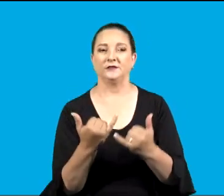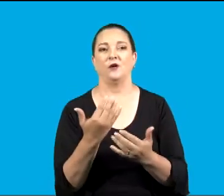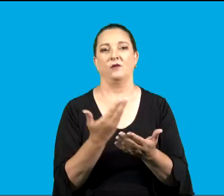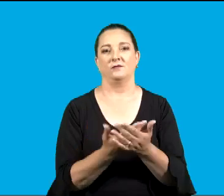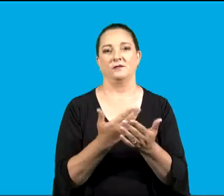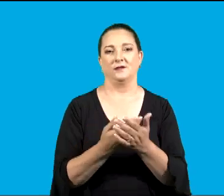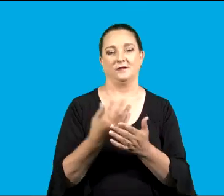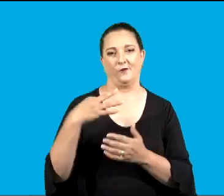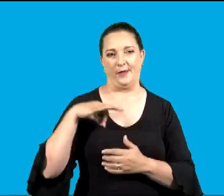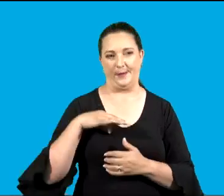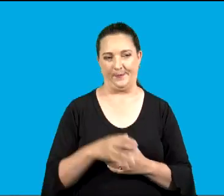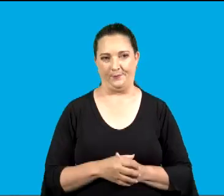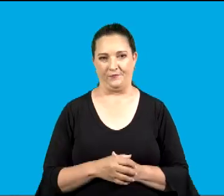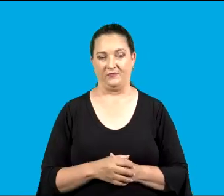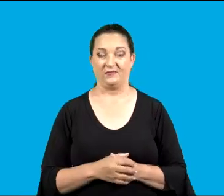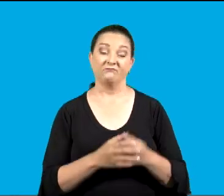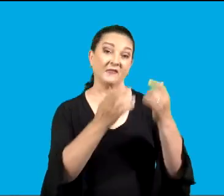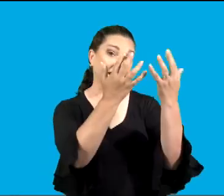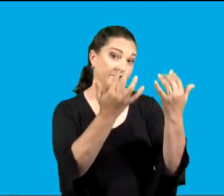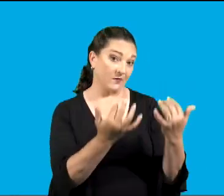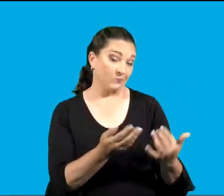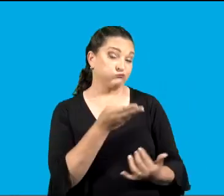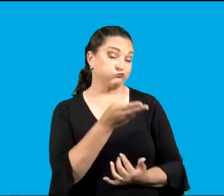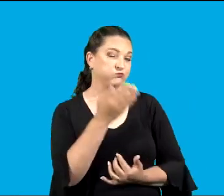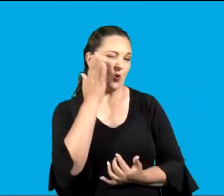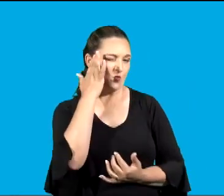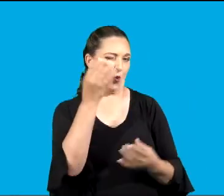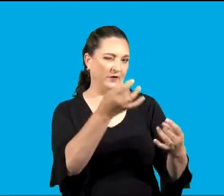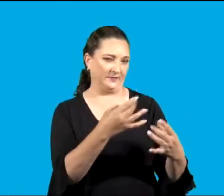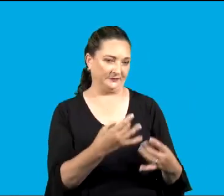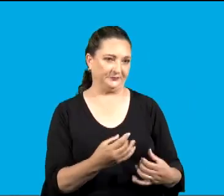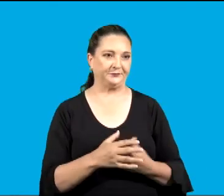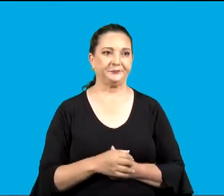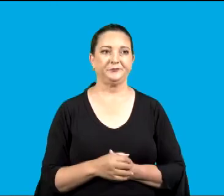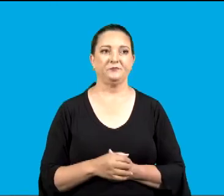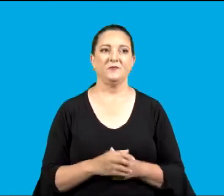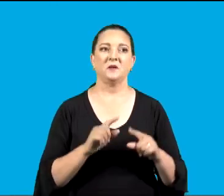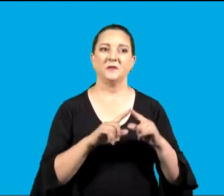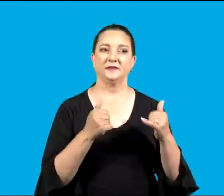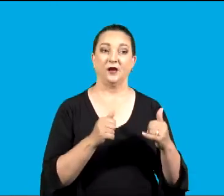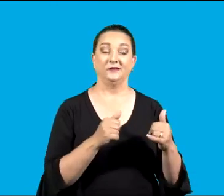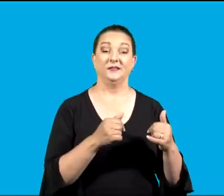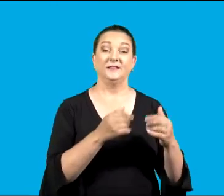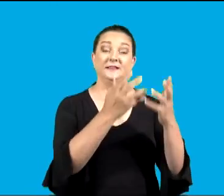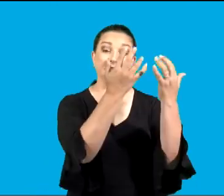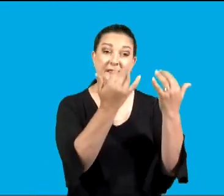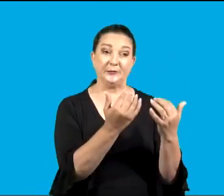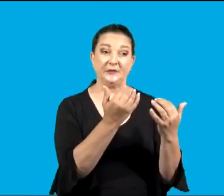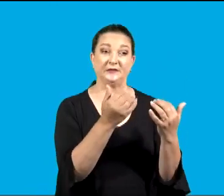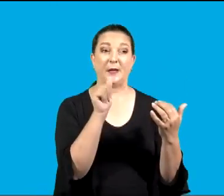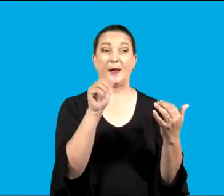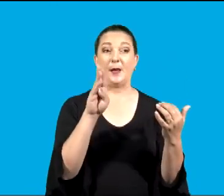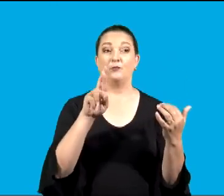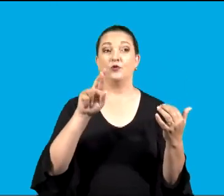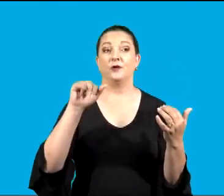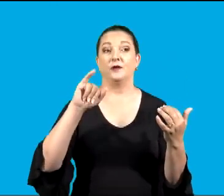income. And here is some information that we were given. We are to complete an abridged statement of comprehensive